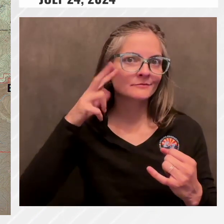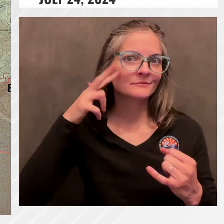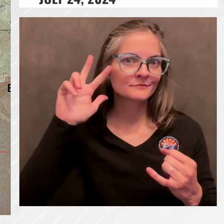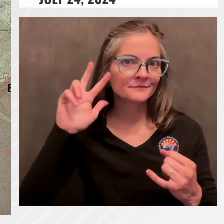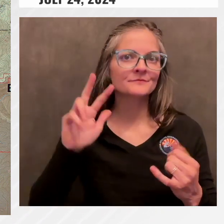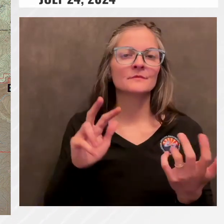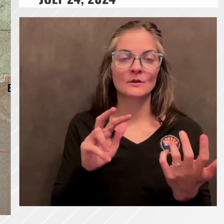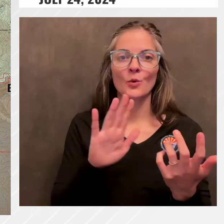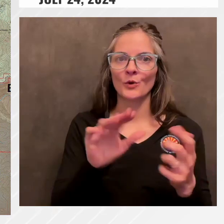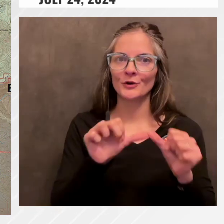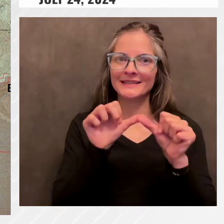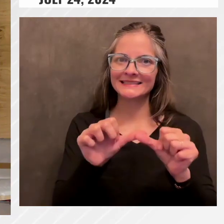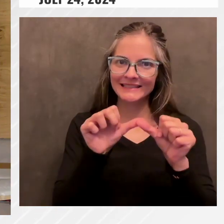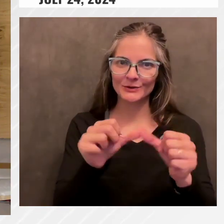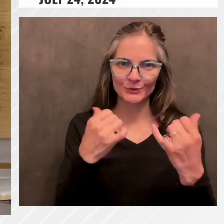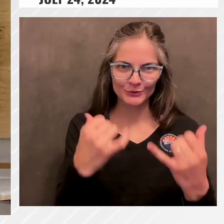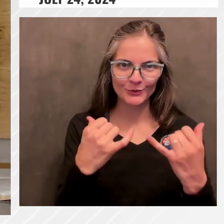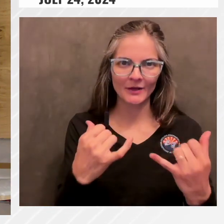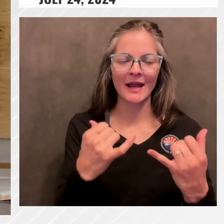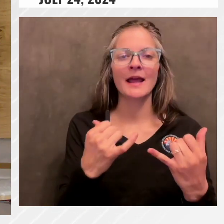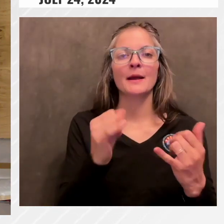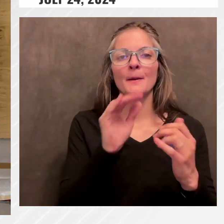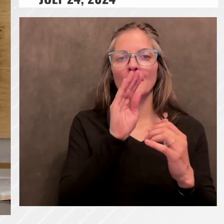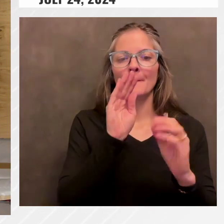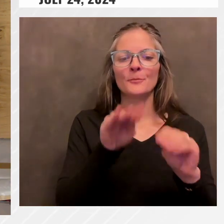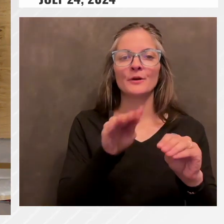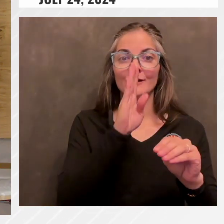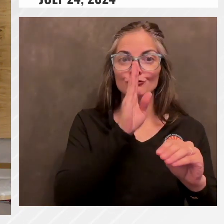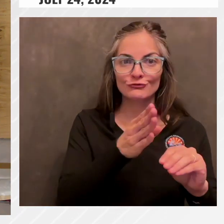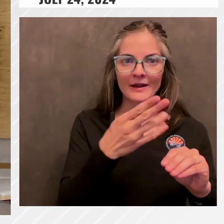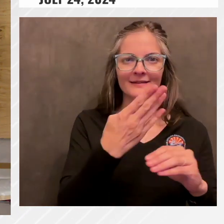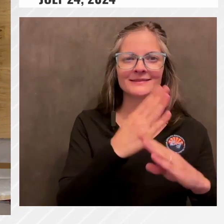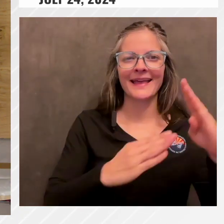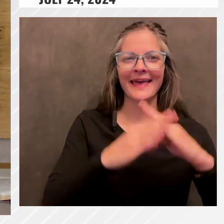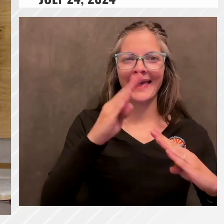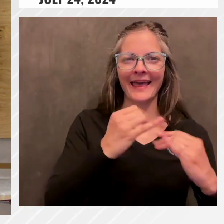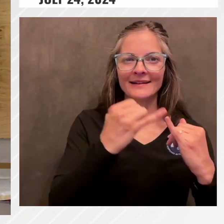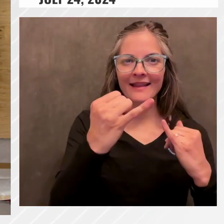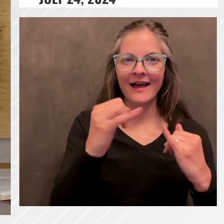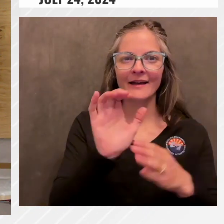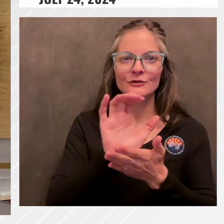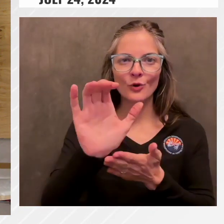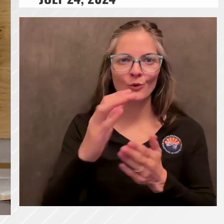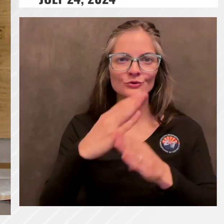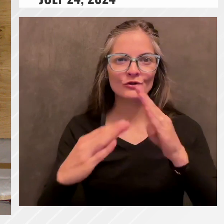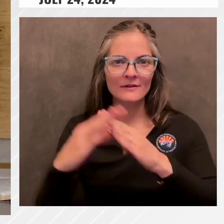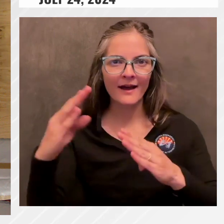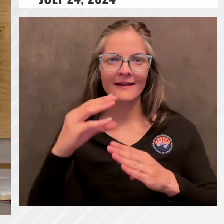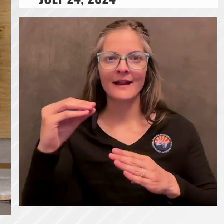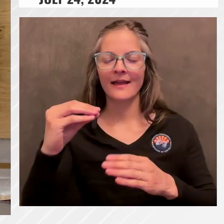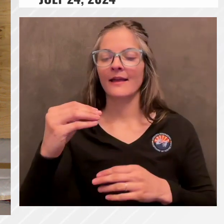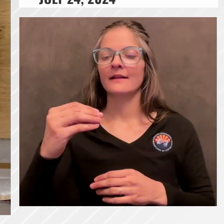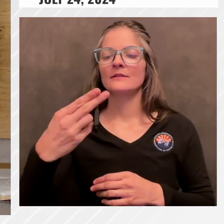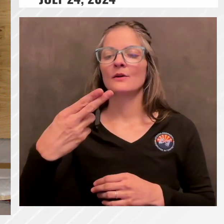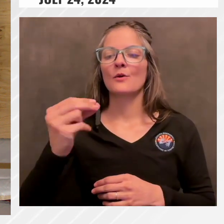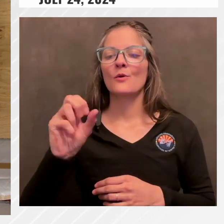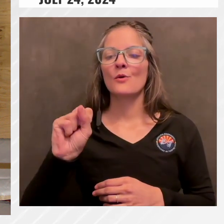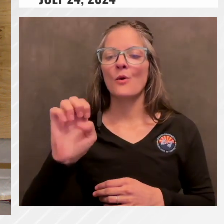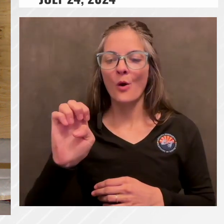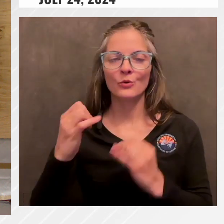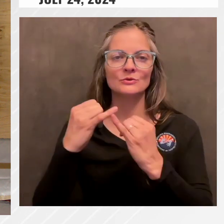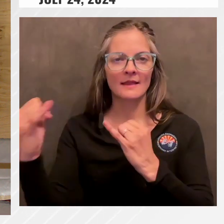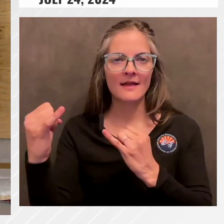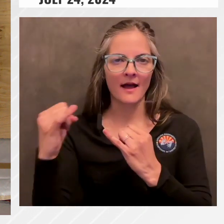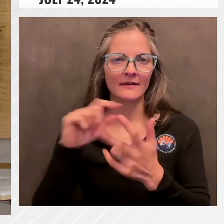effort, putting direct hand line, direct dozer line, and putting hose lines on that so they can mop that stuff up. As we work around to